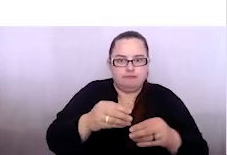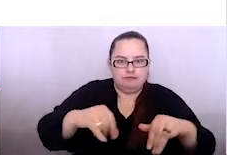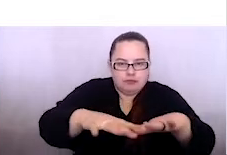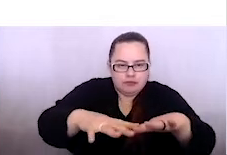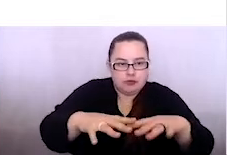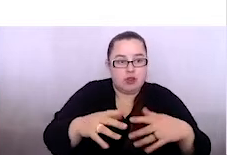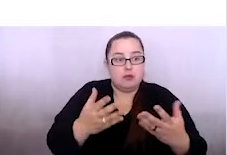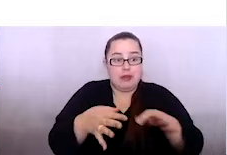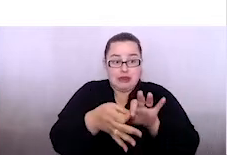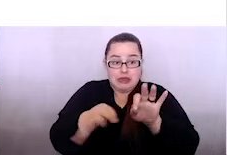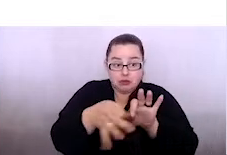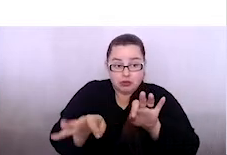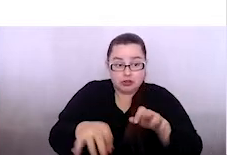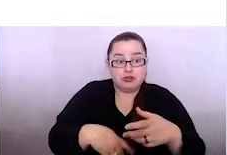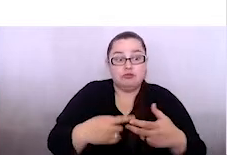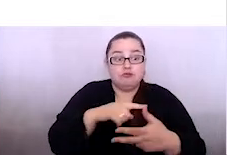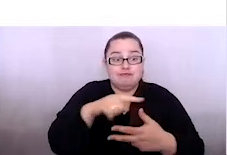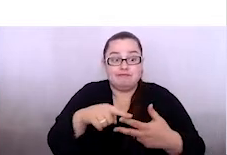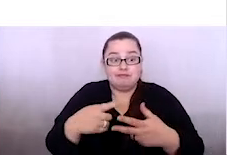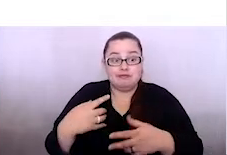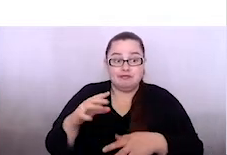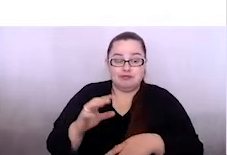heritage, religion, and customs.